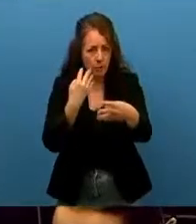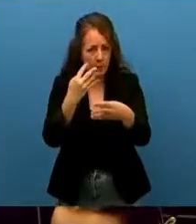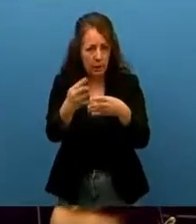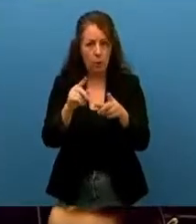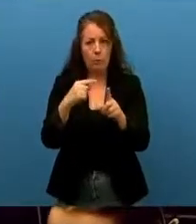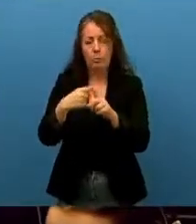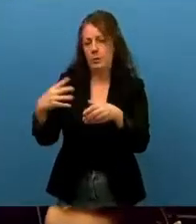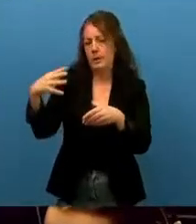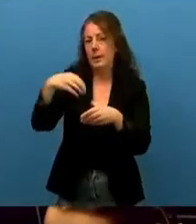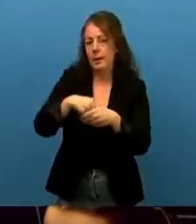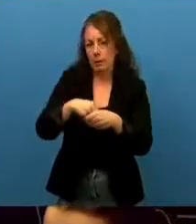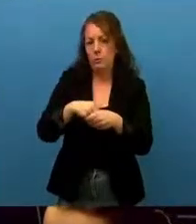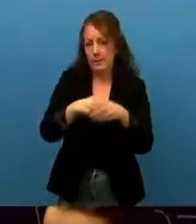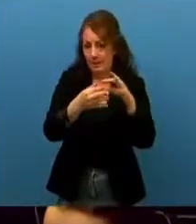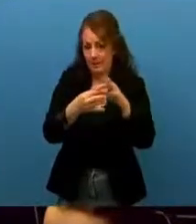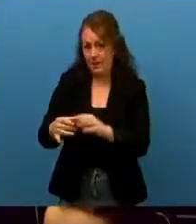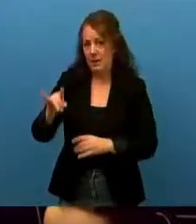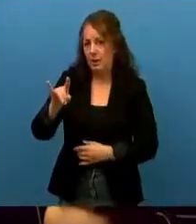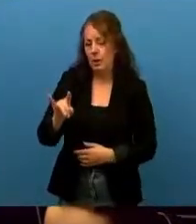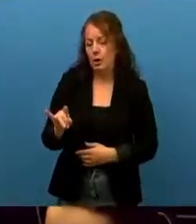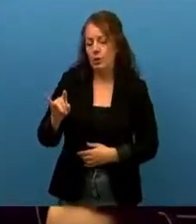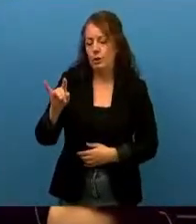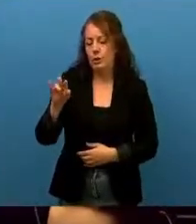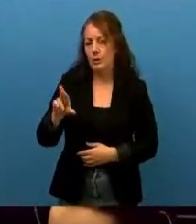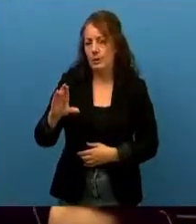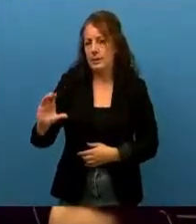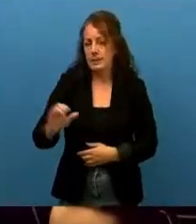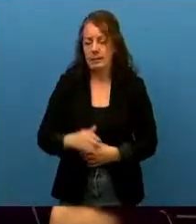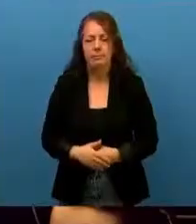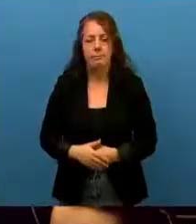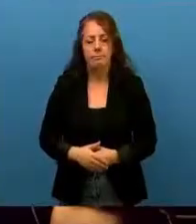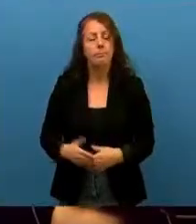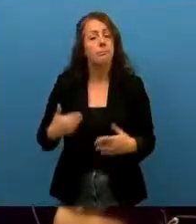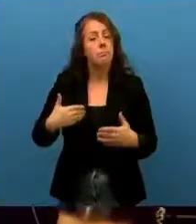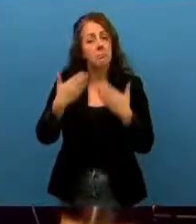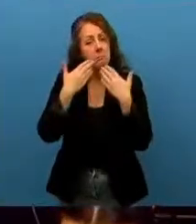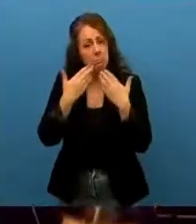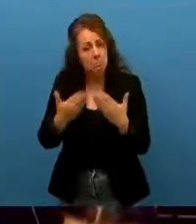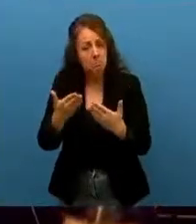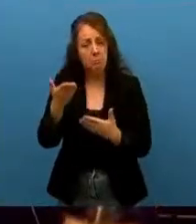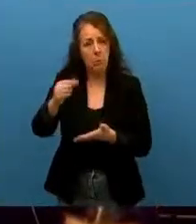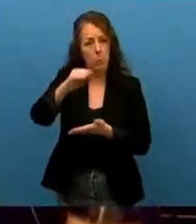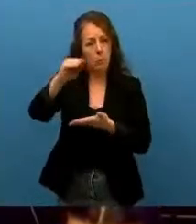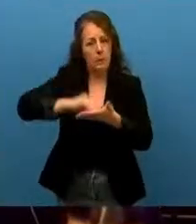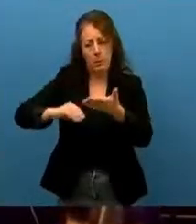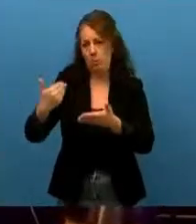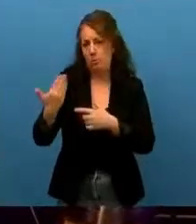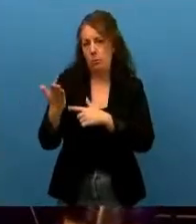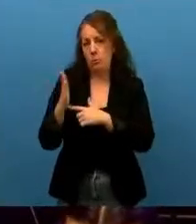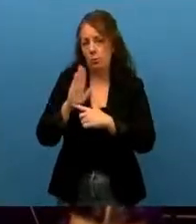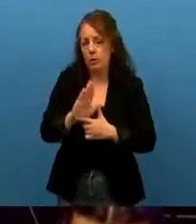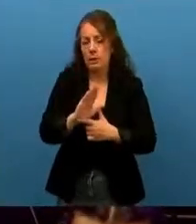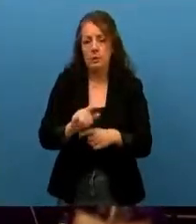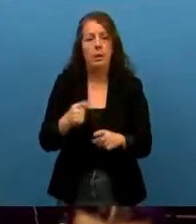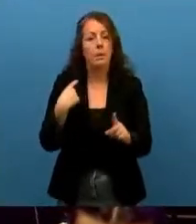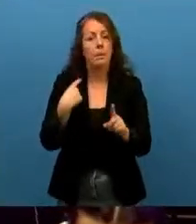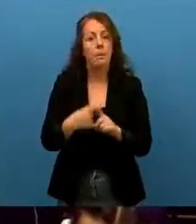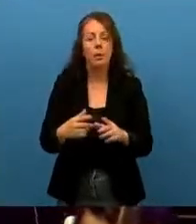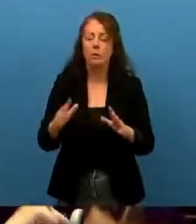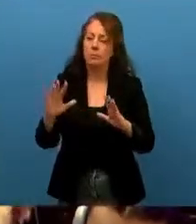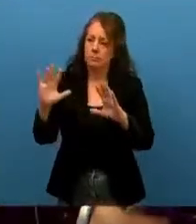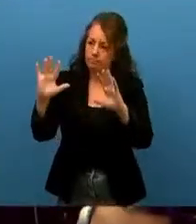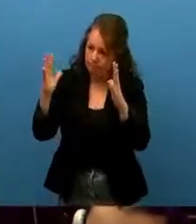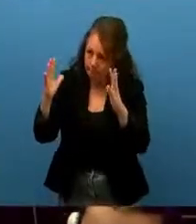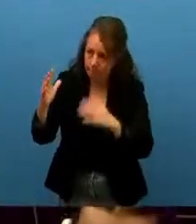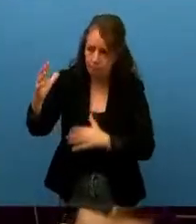Human Rights Council. We welcome the report that was recently presented, and we're grateful to states and Indigenous peoples for